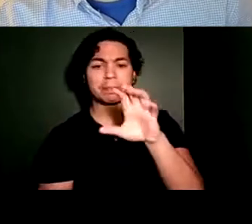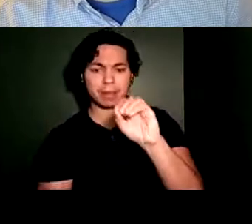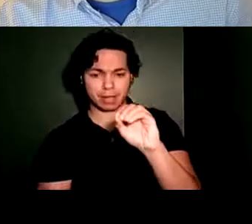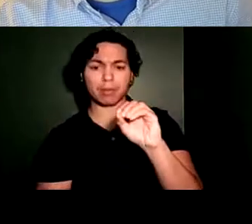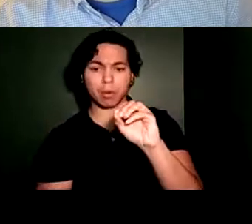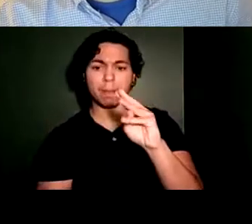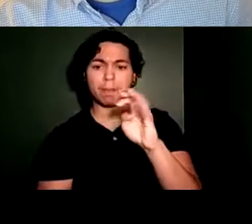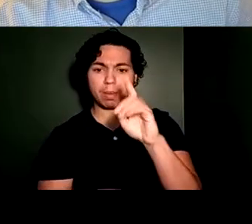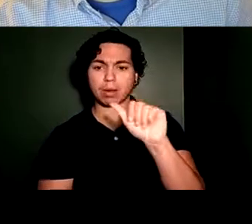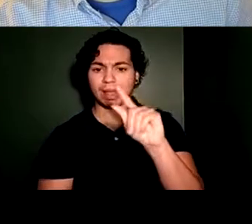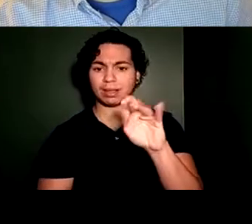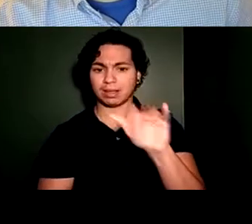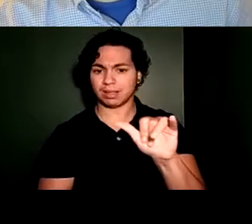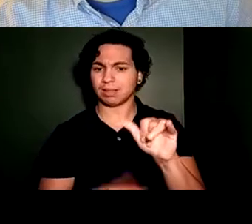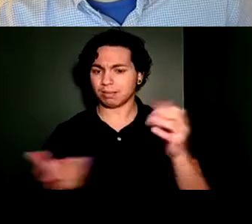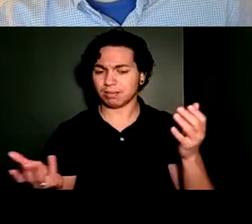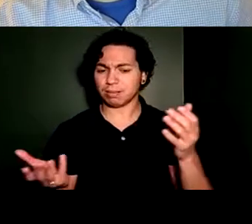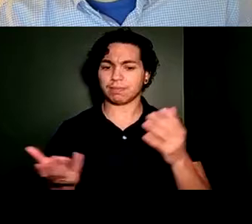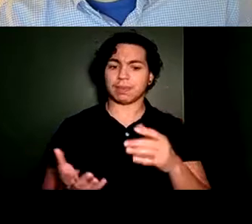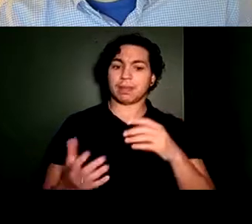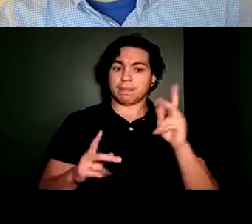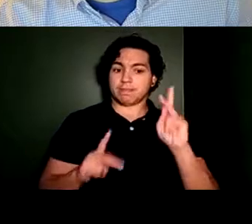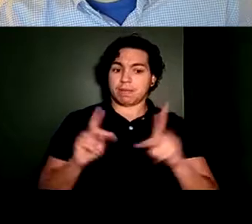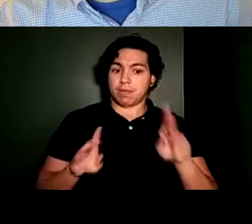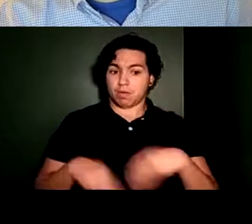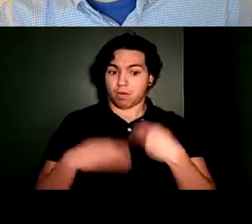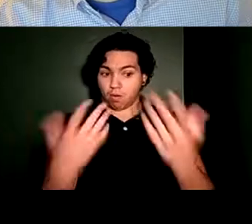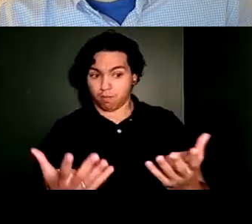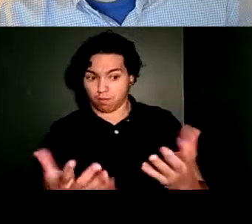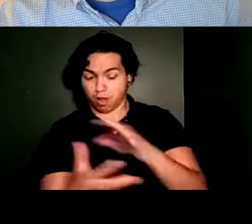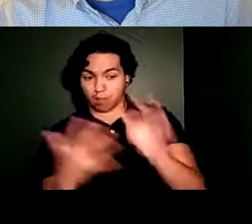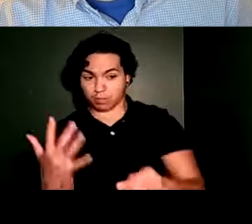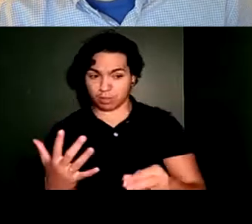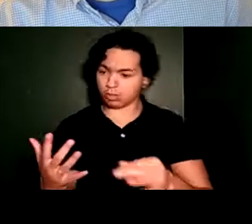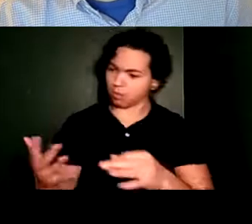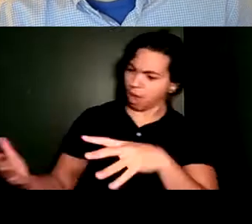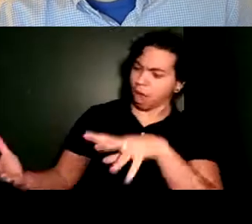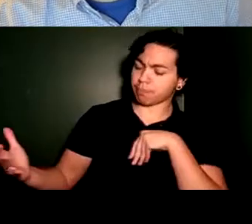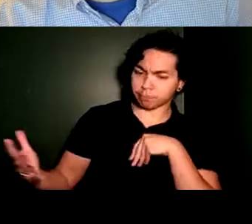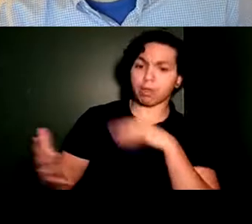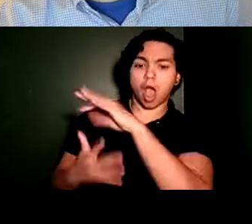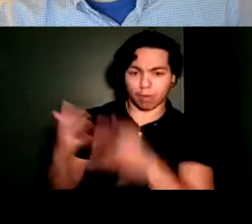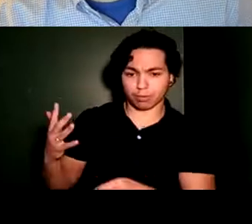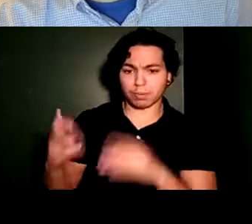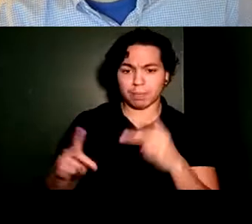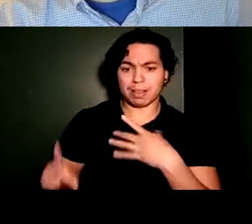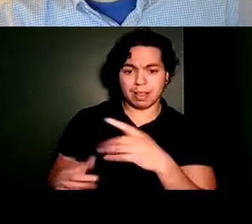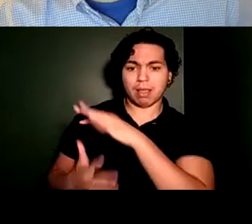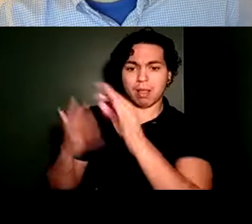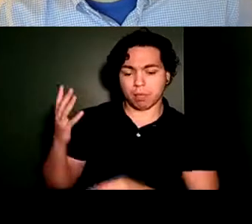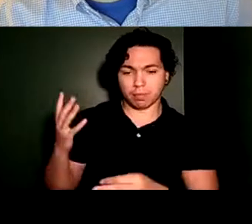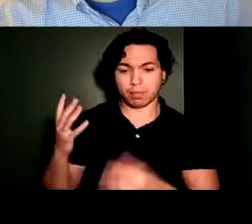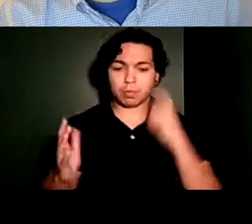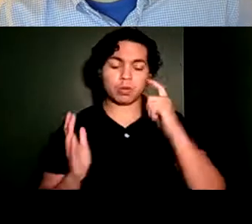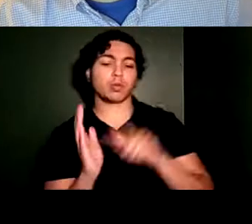multimodal options, people tend to take those options. So for example, we look at, from our research, 27%